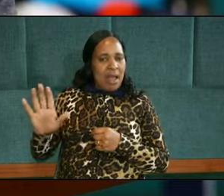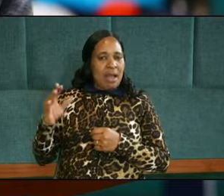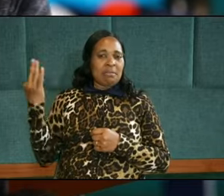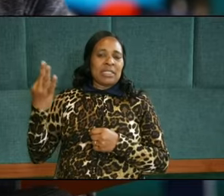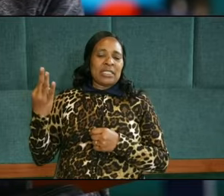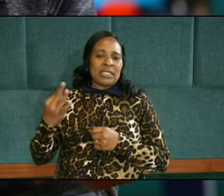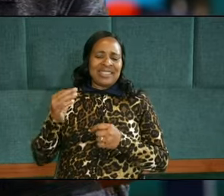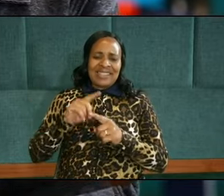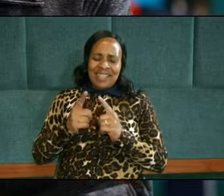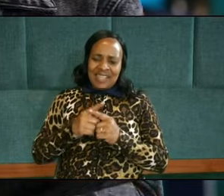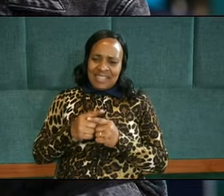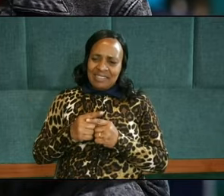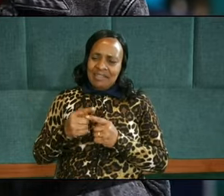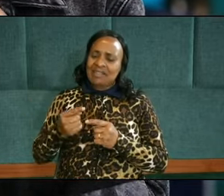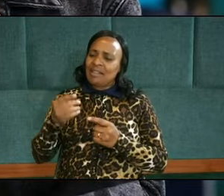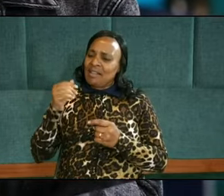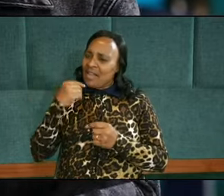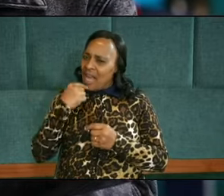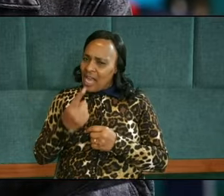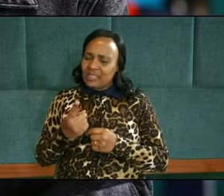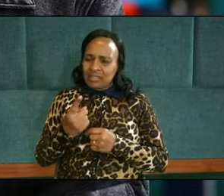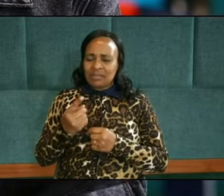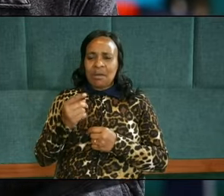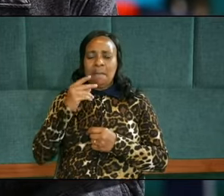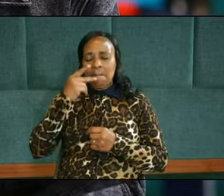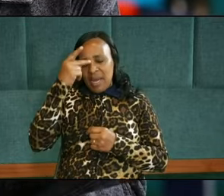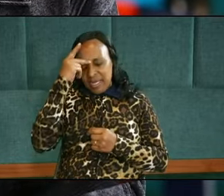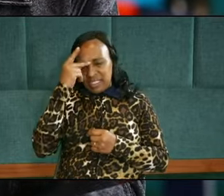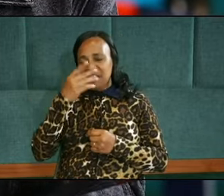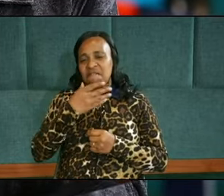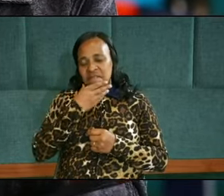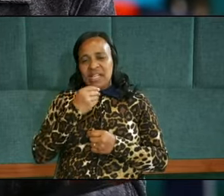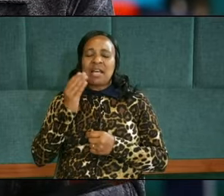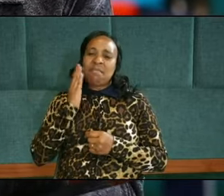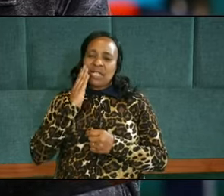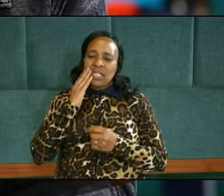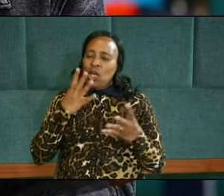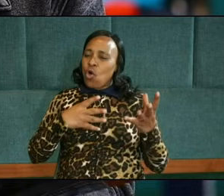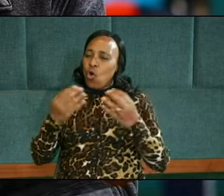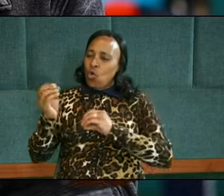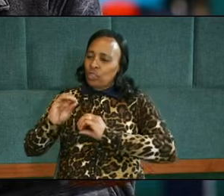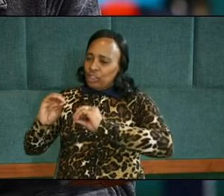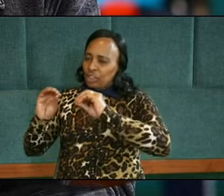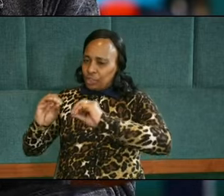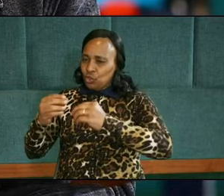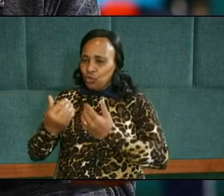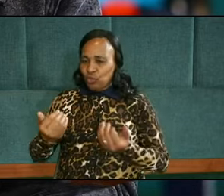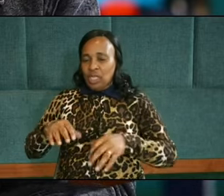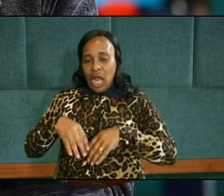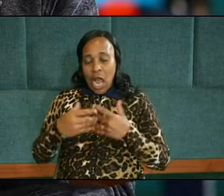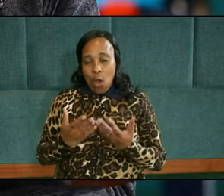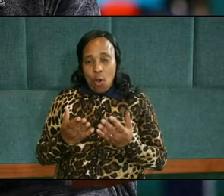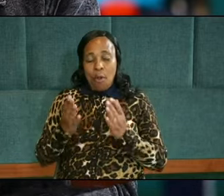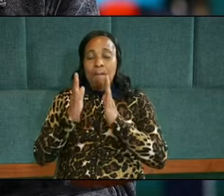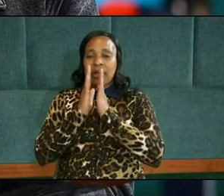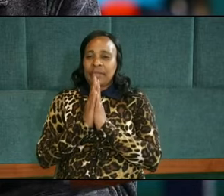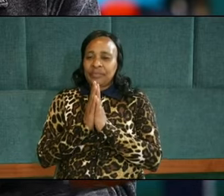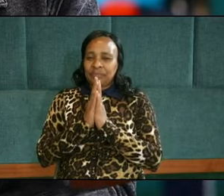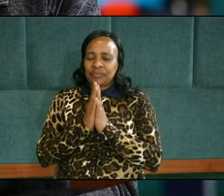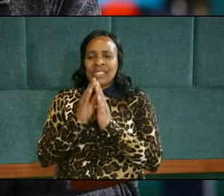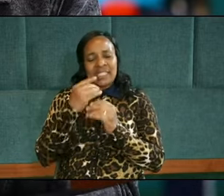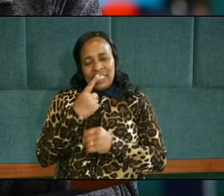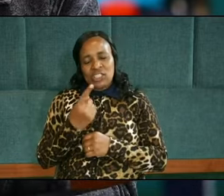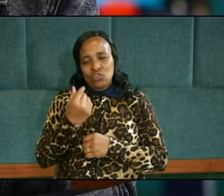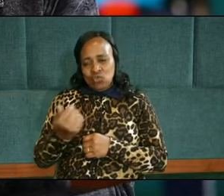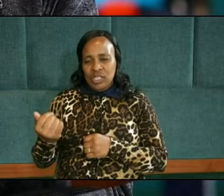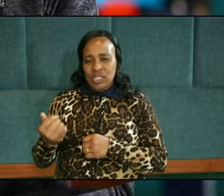spoke to the parents and told the parents, father and mothers, to go and teach the children how to pray. She told the children